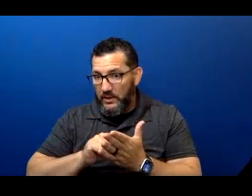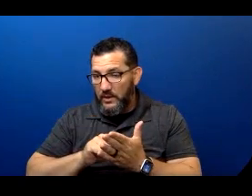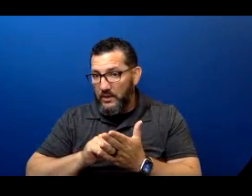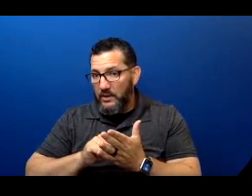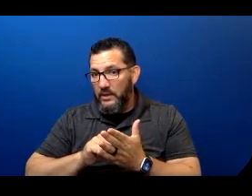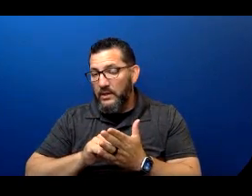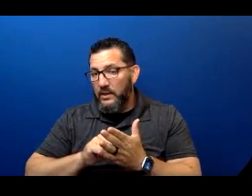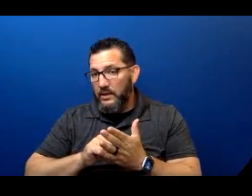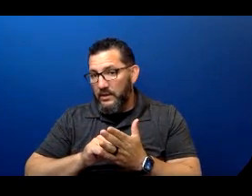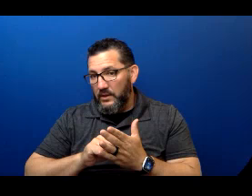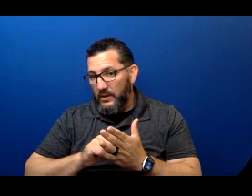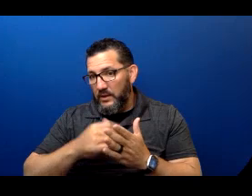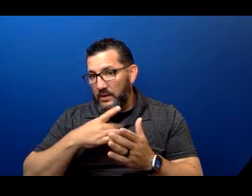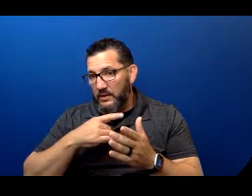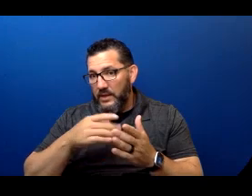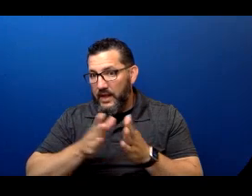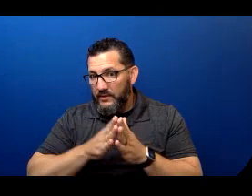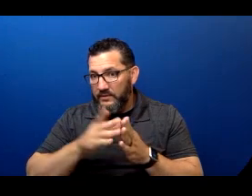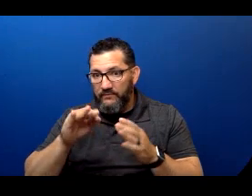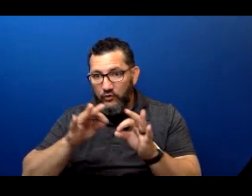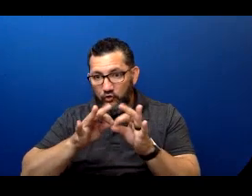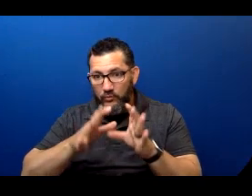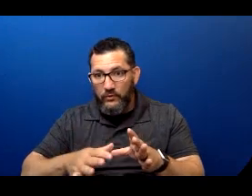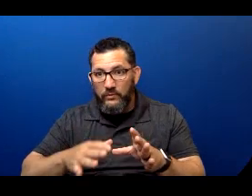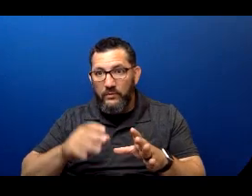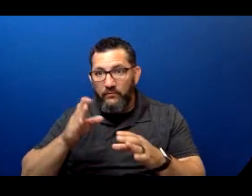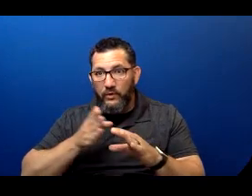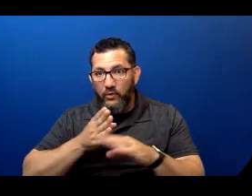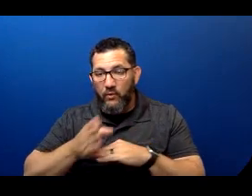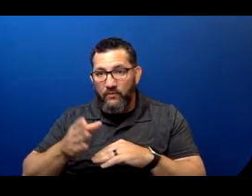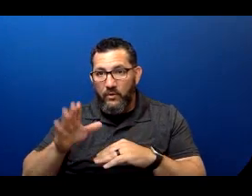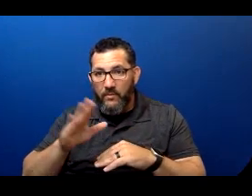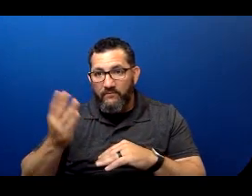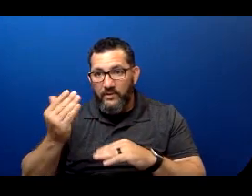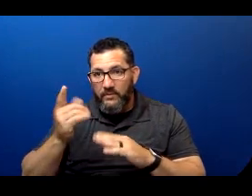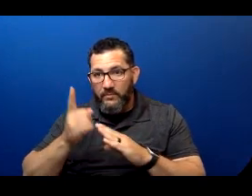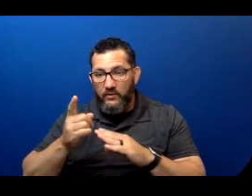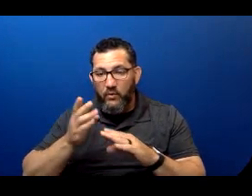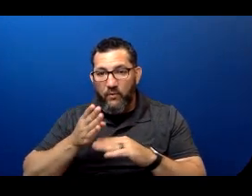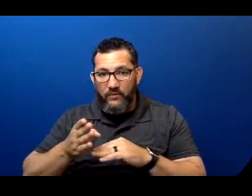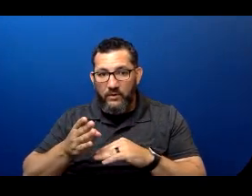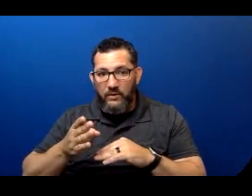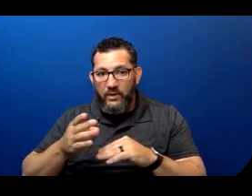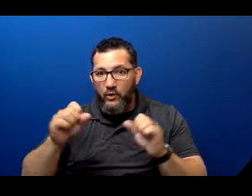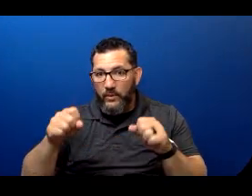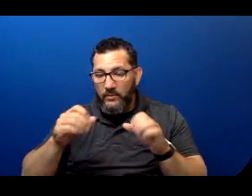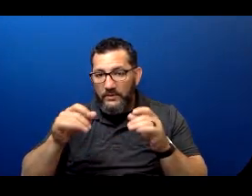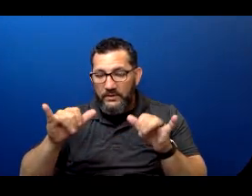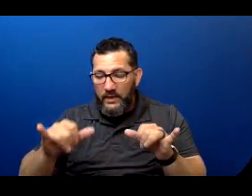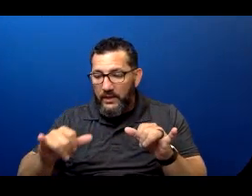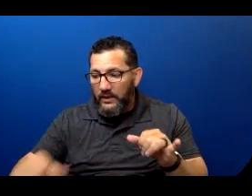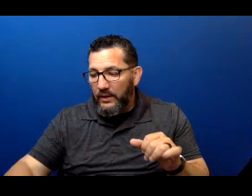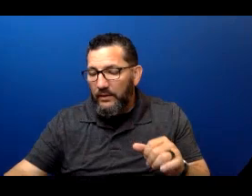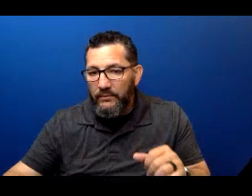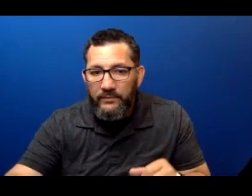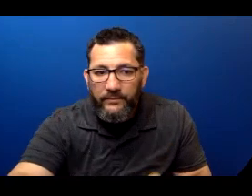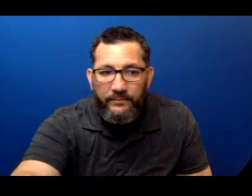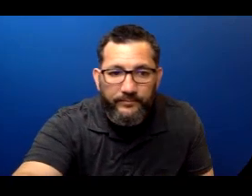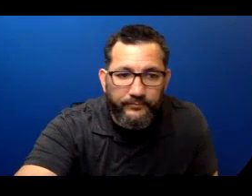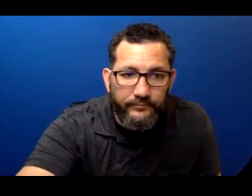I'd like to ask if our interpreters, if we run about 15 minutes over, are you able to stay?